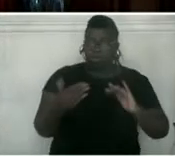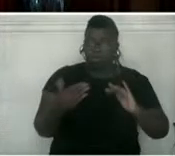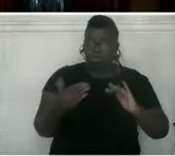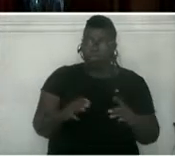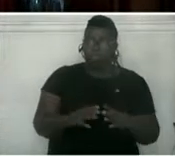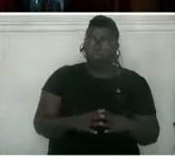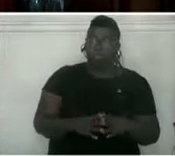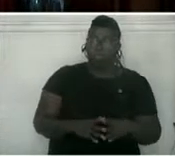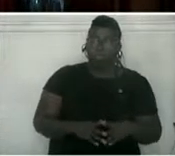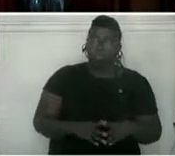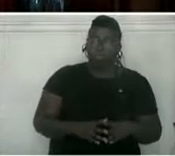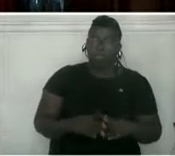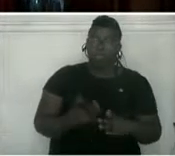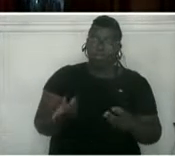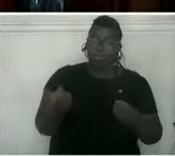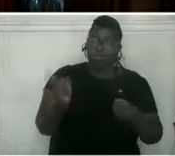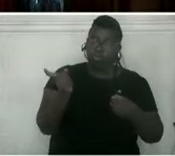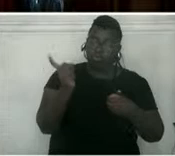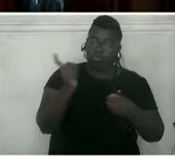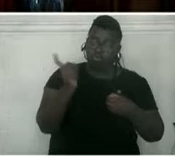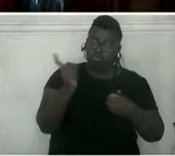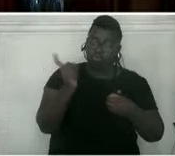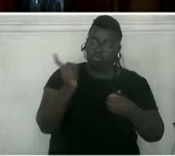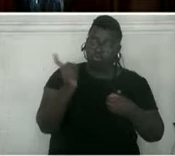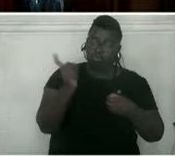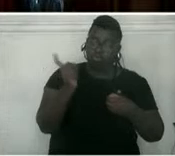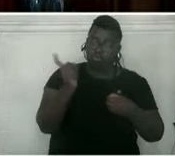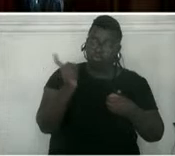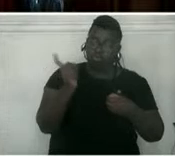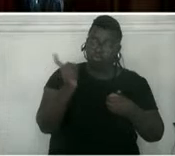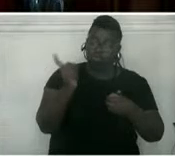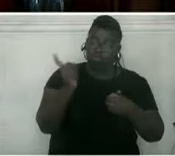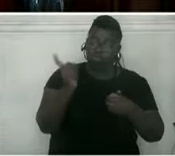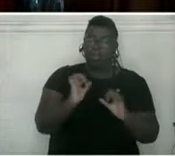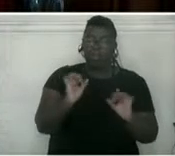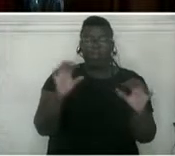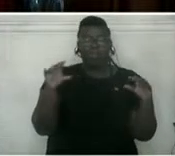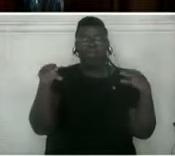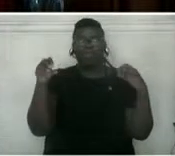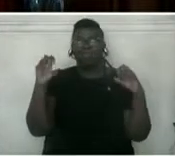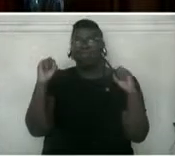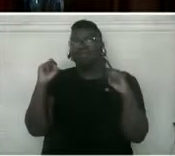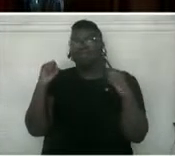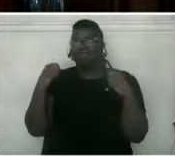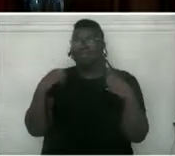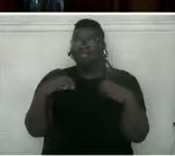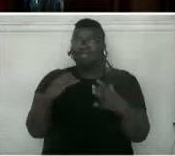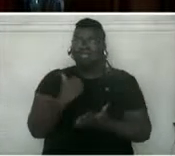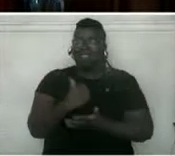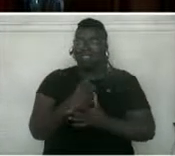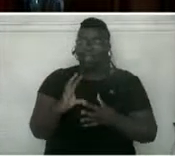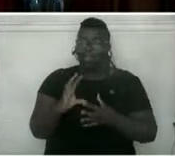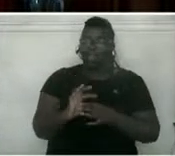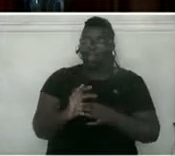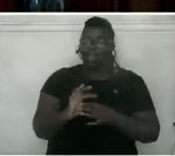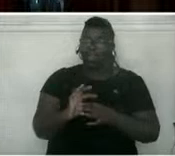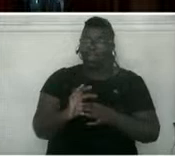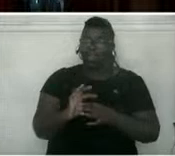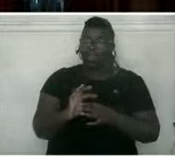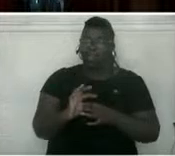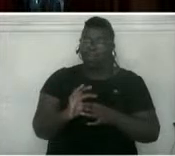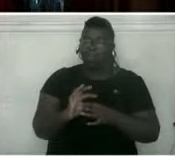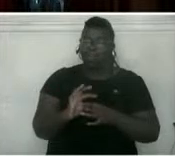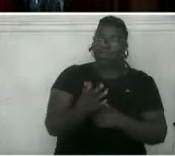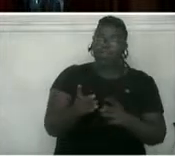who have connected and joined us today from the luxury of your homes, our friends from the media, the few that